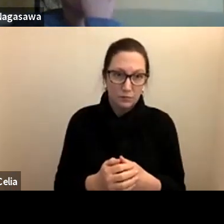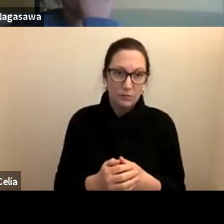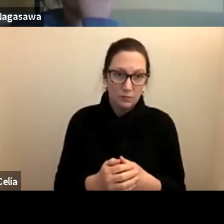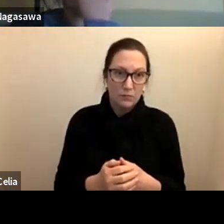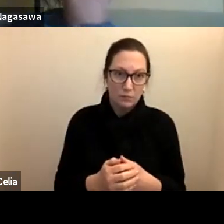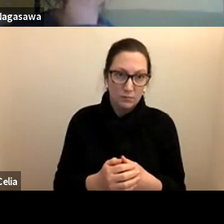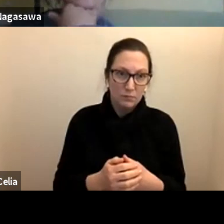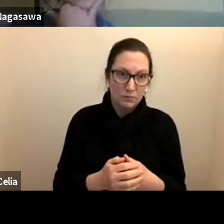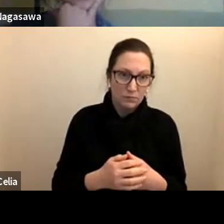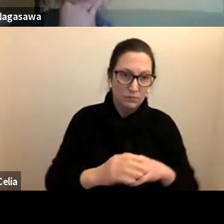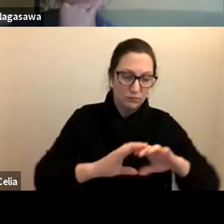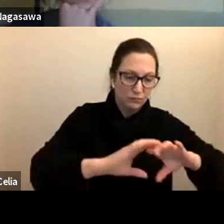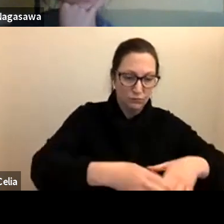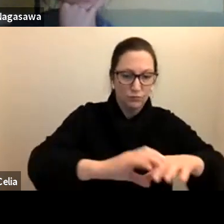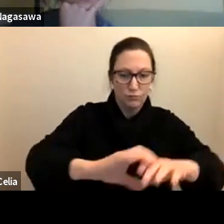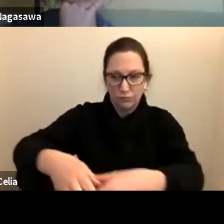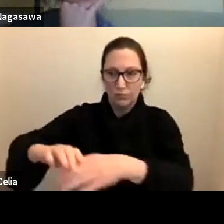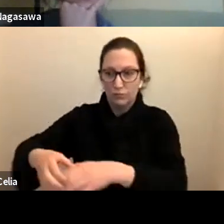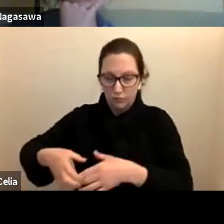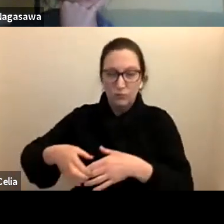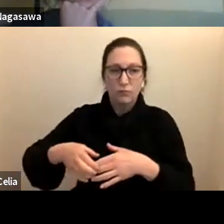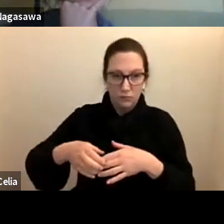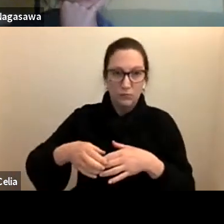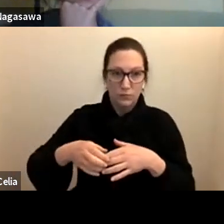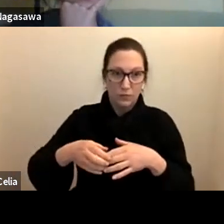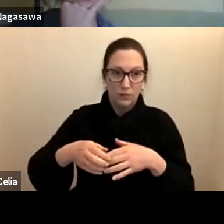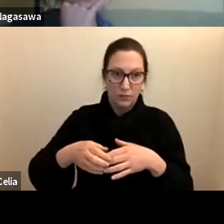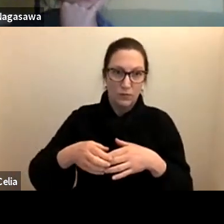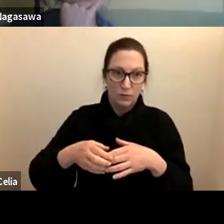consolidate some of that information into